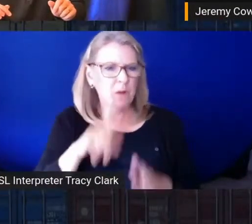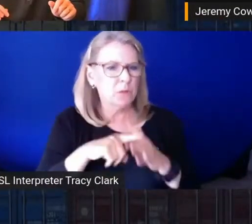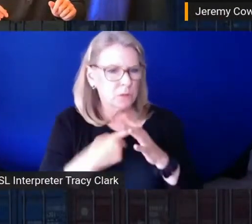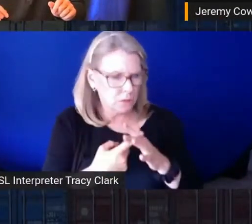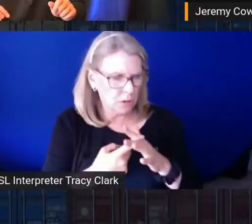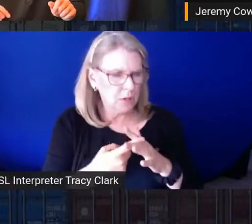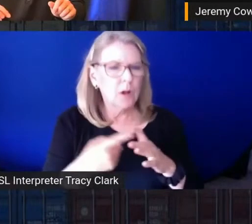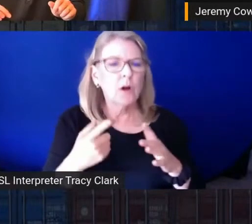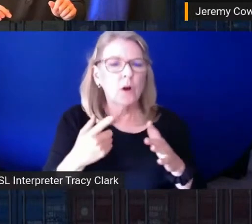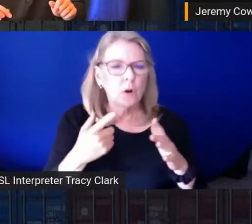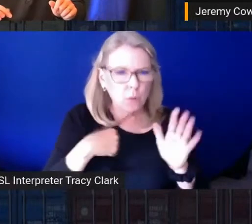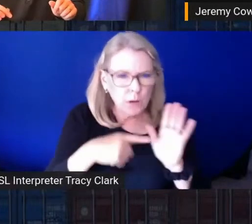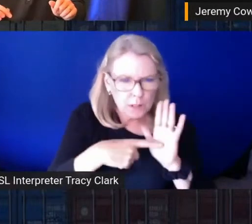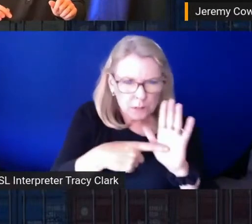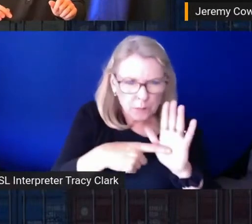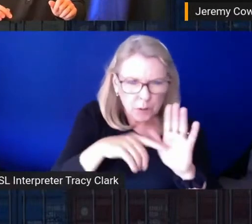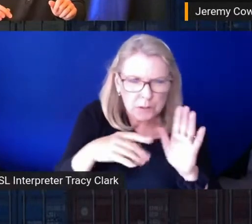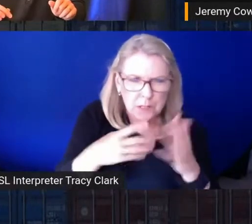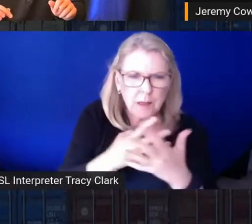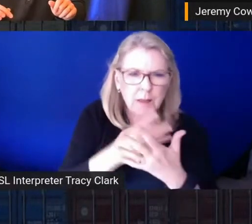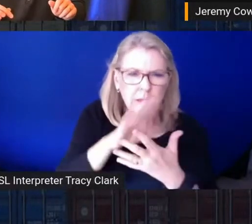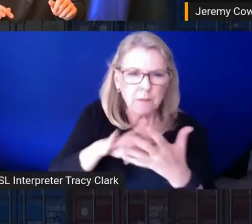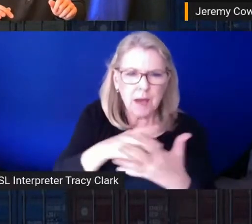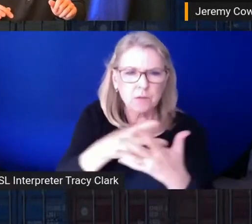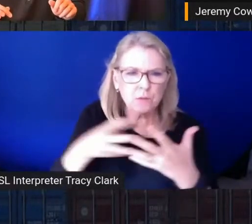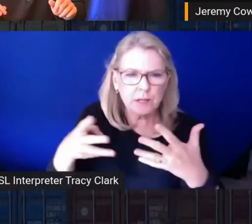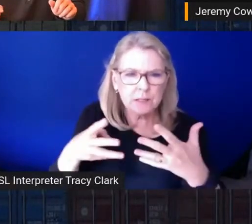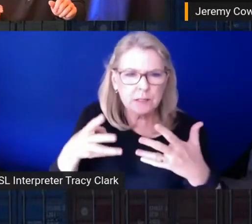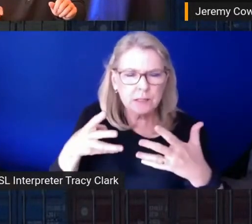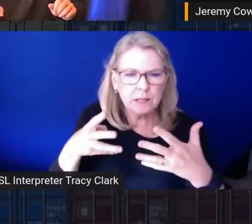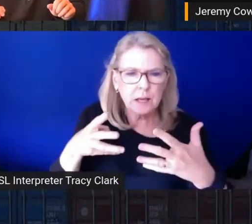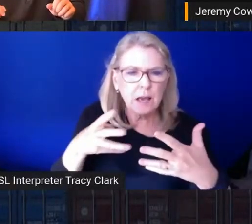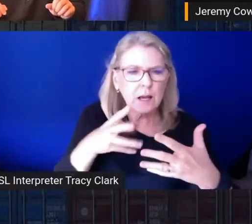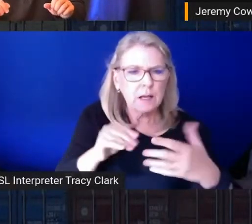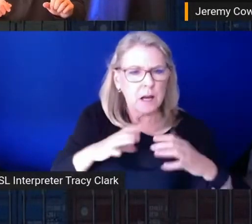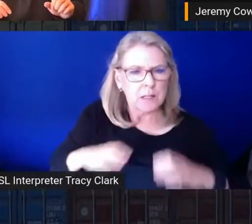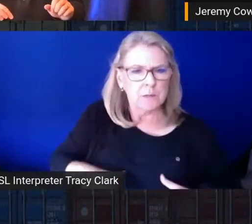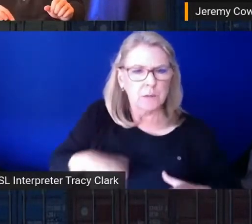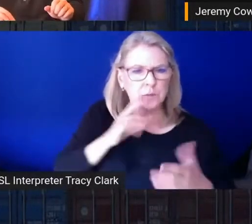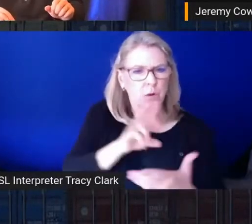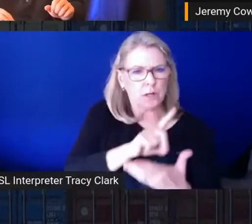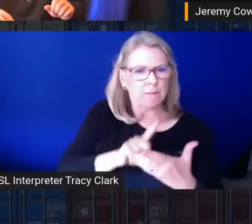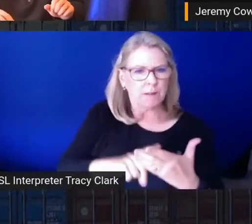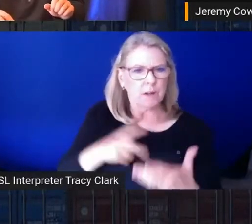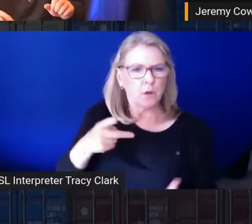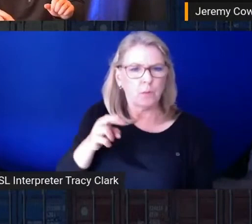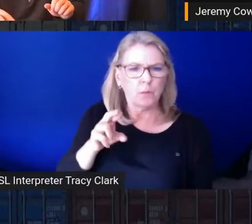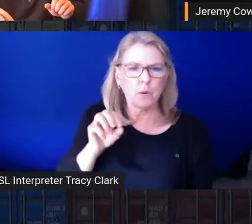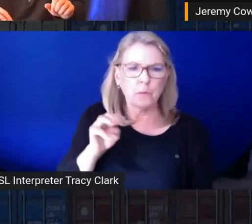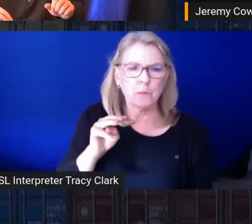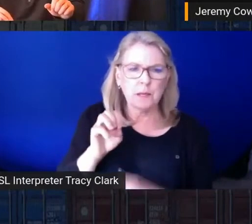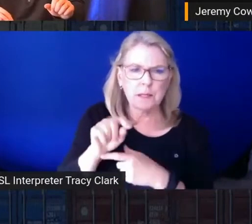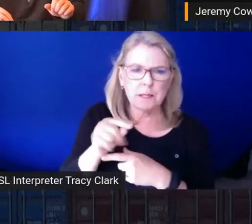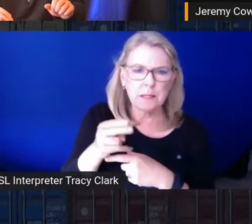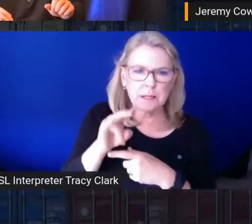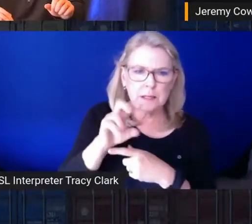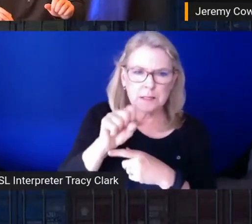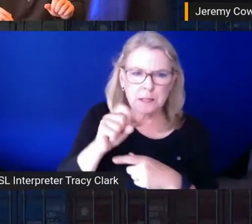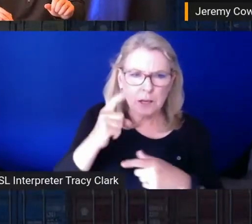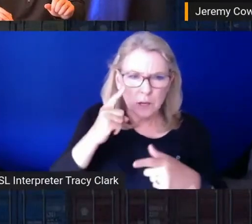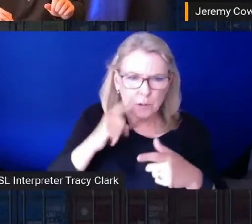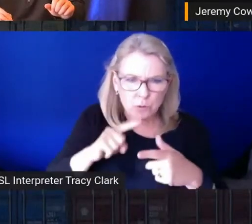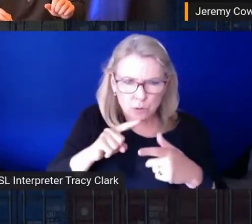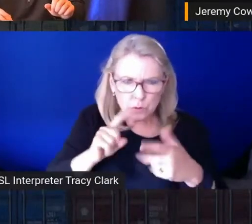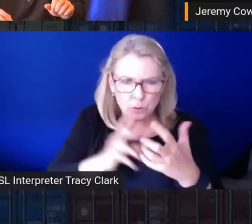customers can configure the Prometheus agent to scrape that endpoint and surface those metrics in